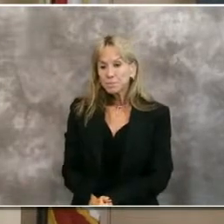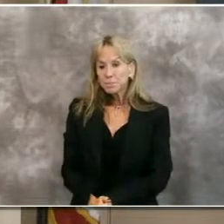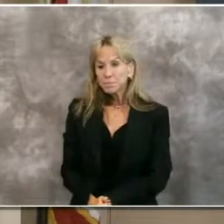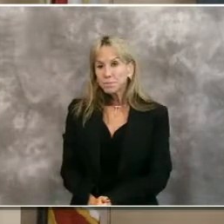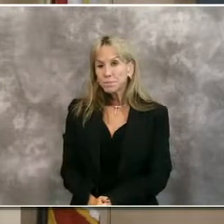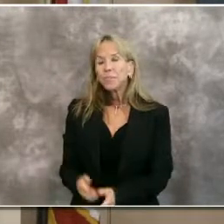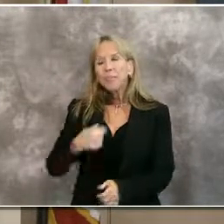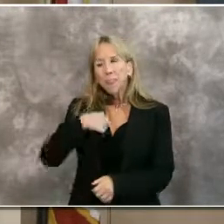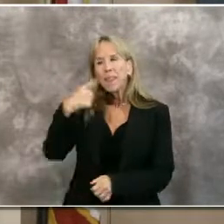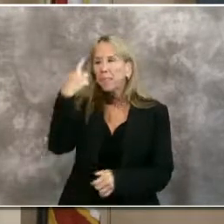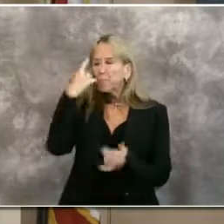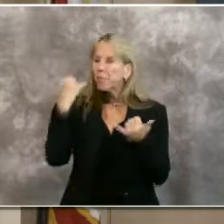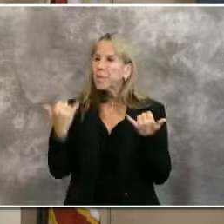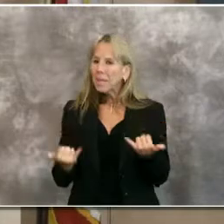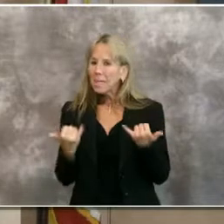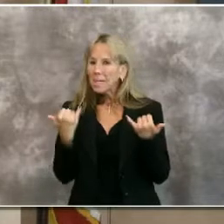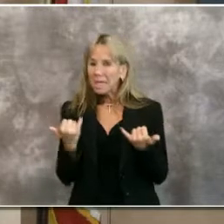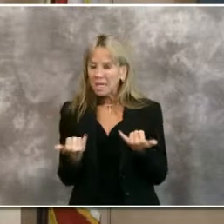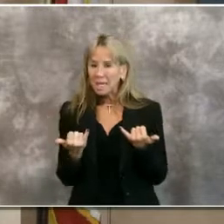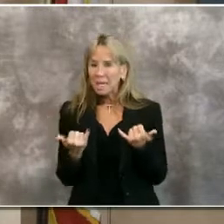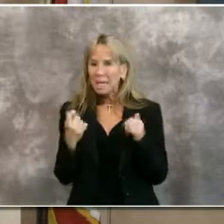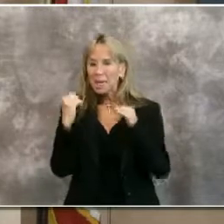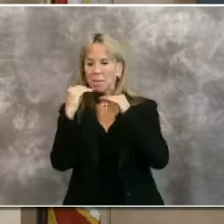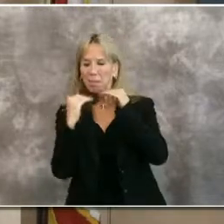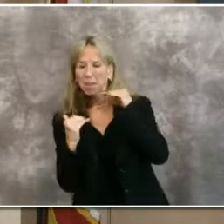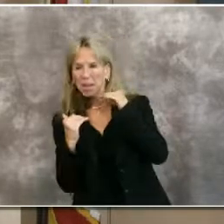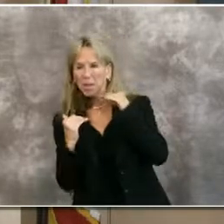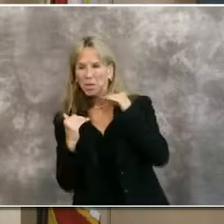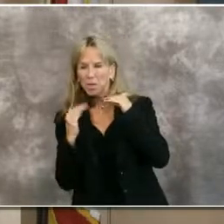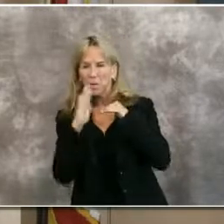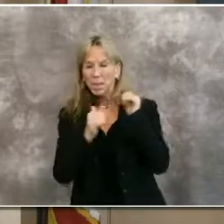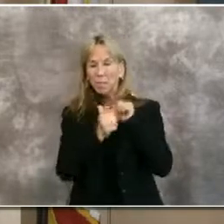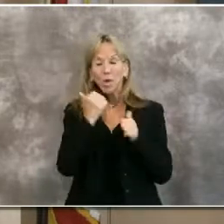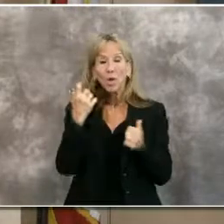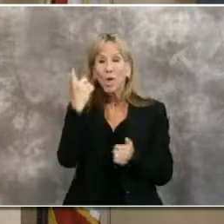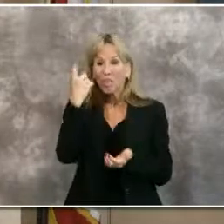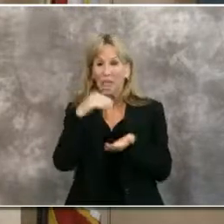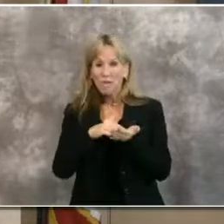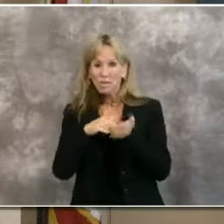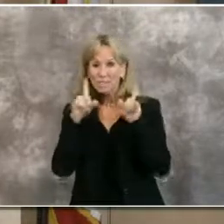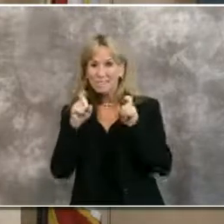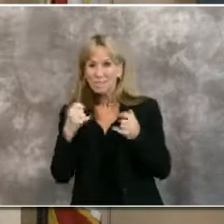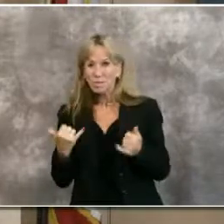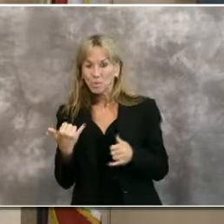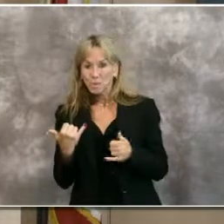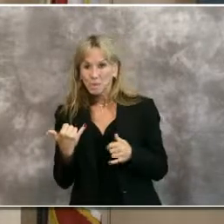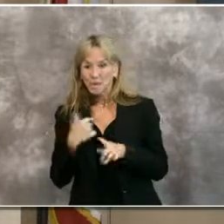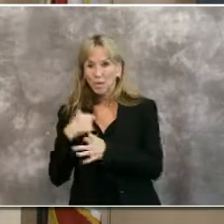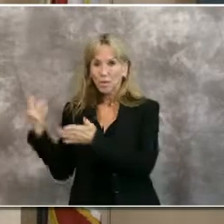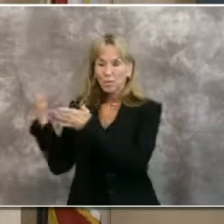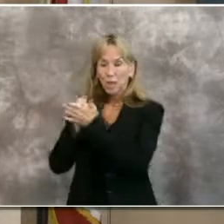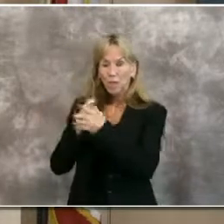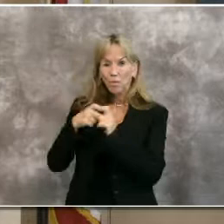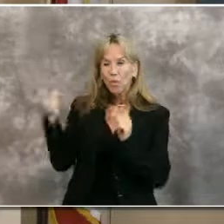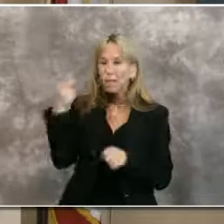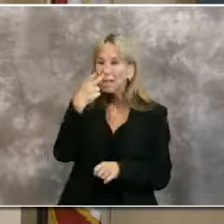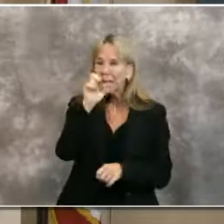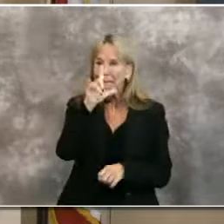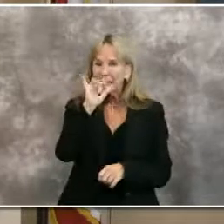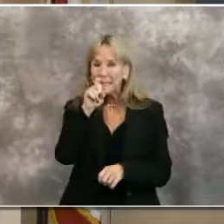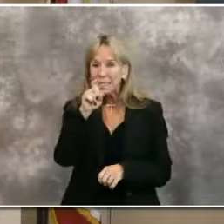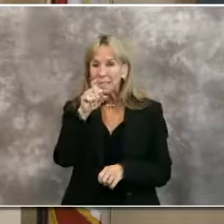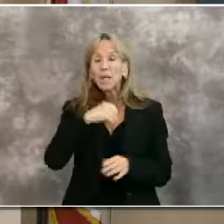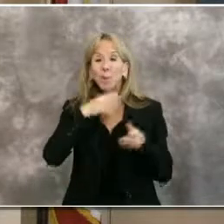I think today was about a little under than about 1,000 we've collected thus far. Just wanted to point out with Helix, it